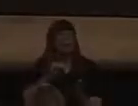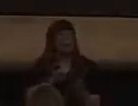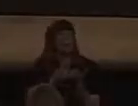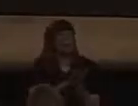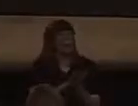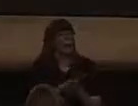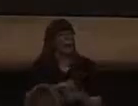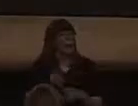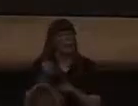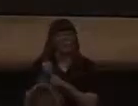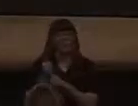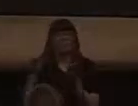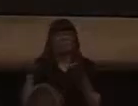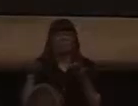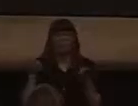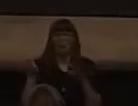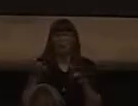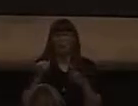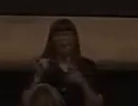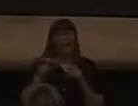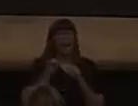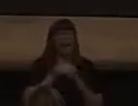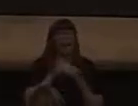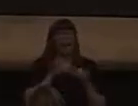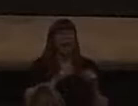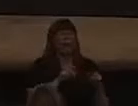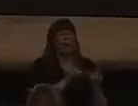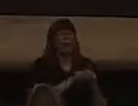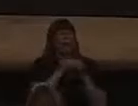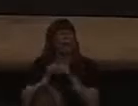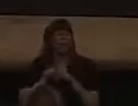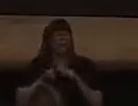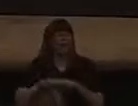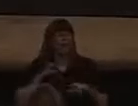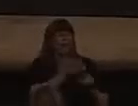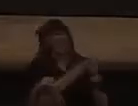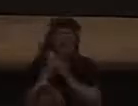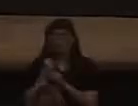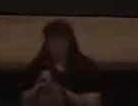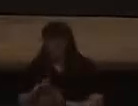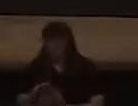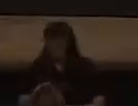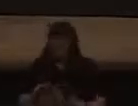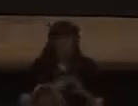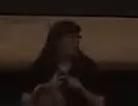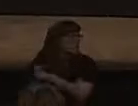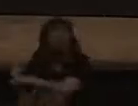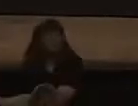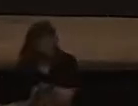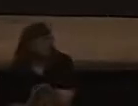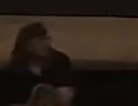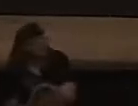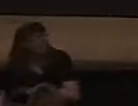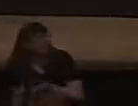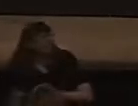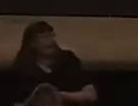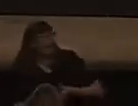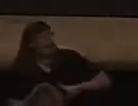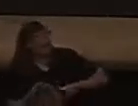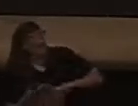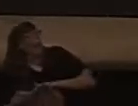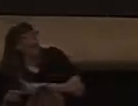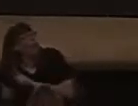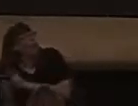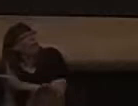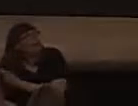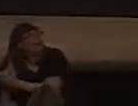who was describing being taken to a seat. He said, "They grab you any old way and run with you, and you are dragging and